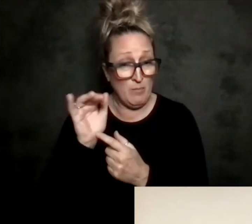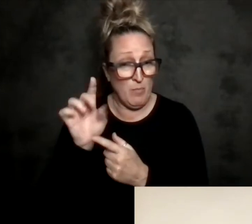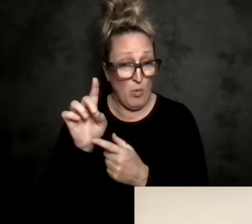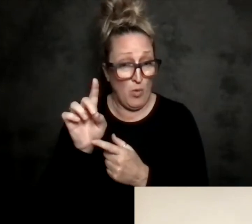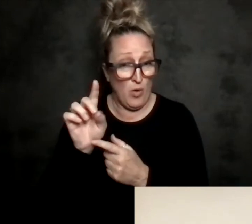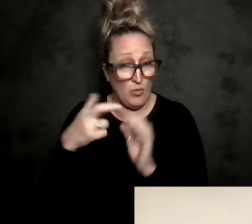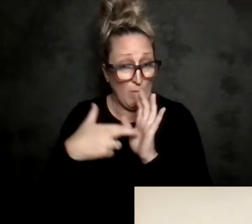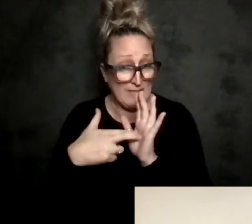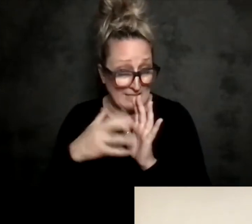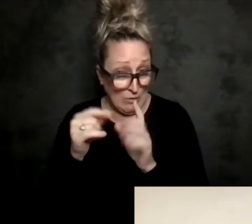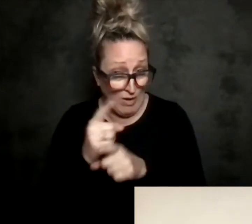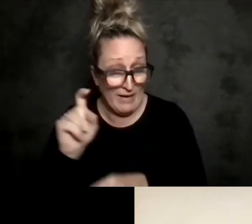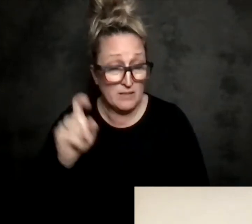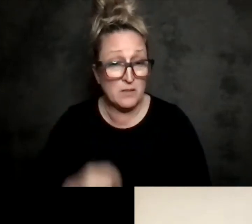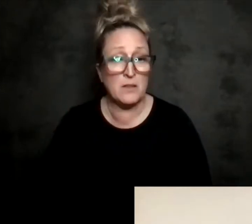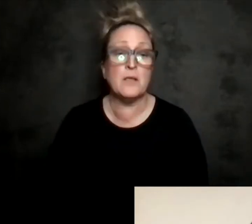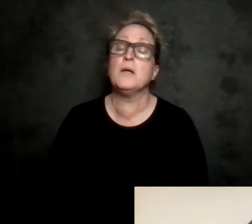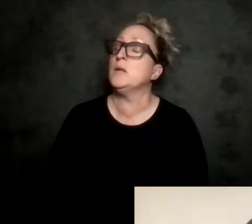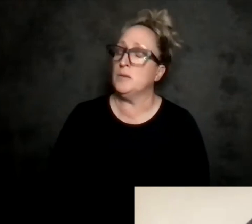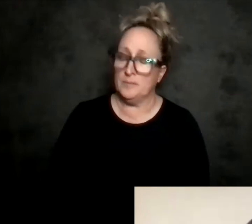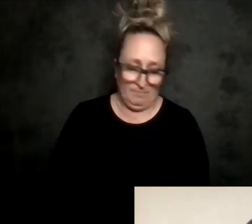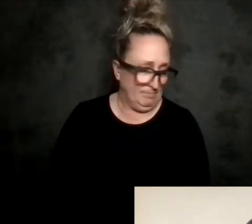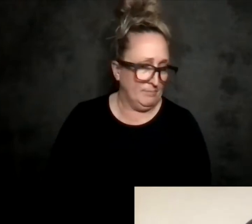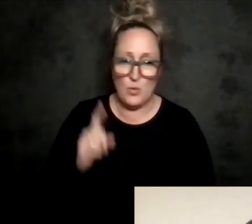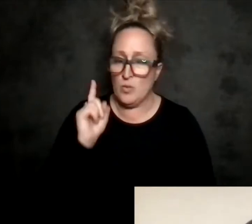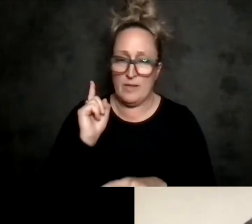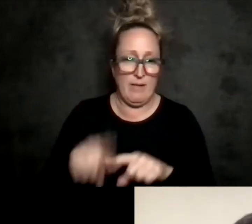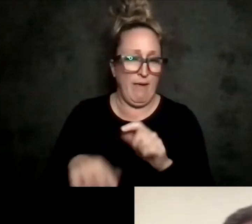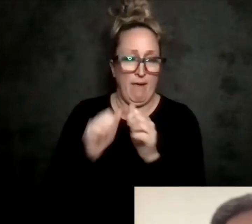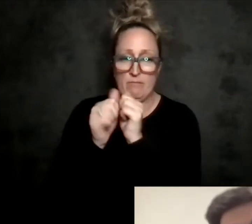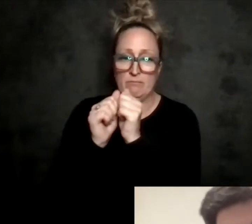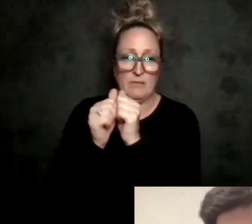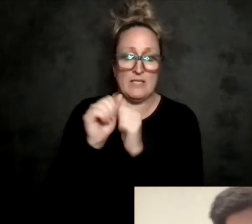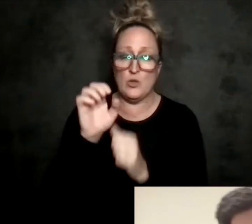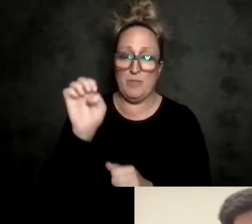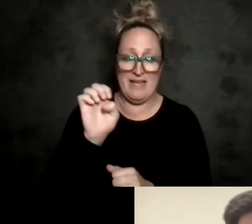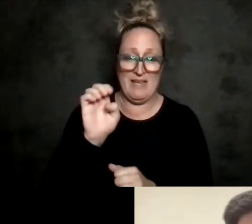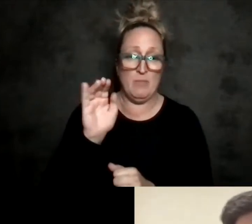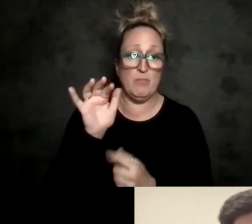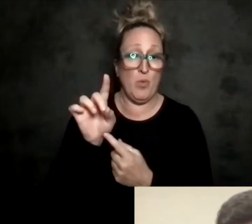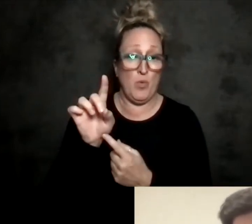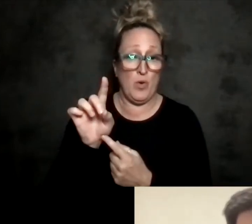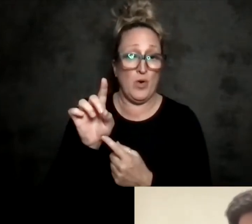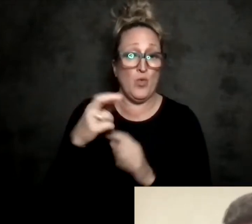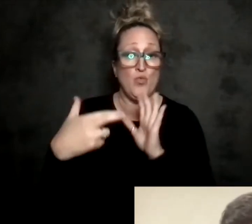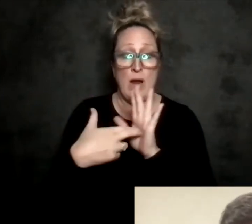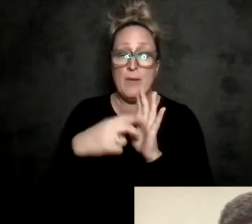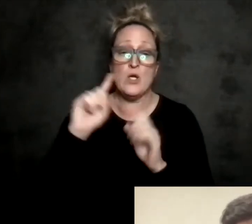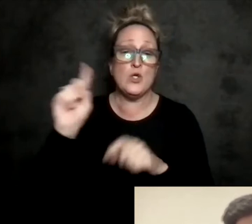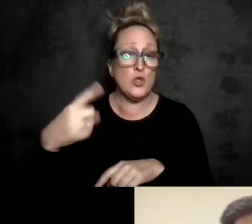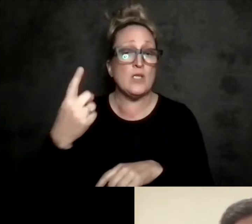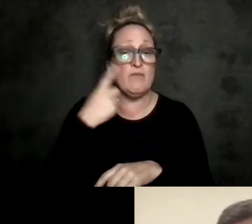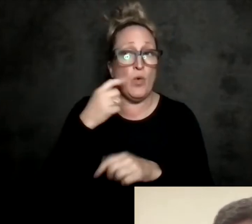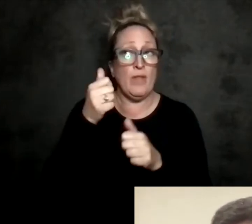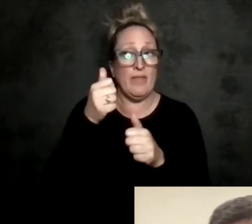correct? You cannot run to be an e-board rep just for the e-board